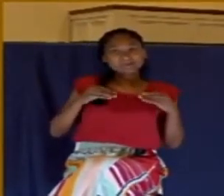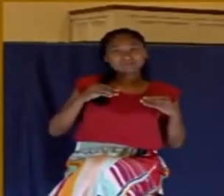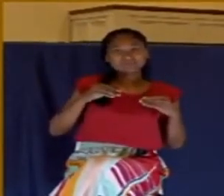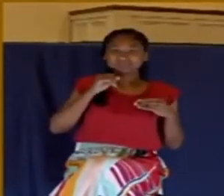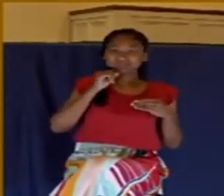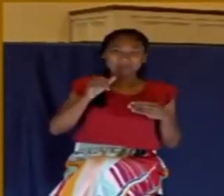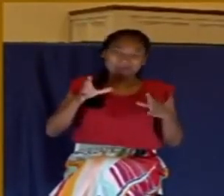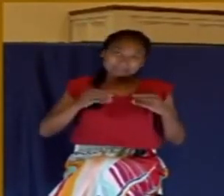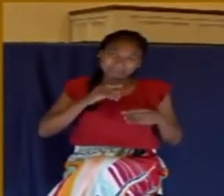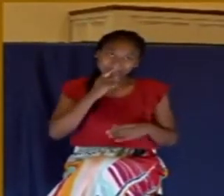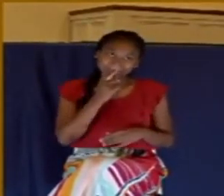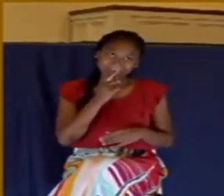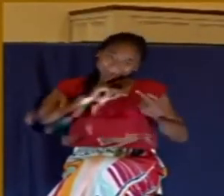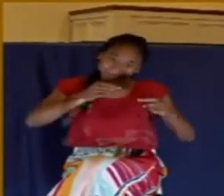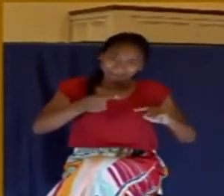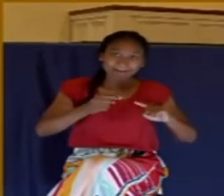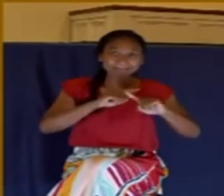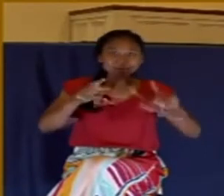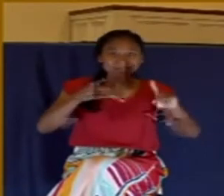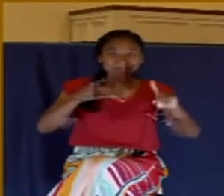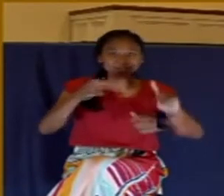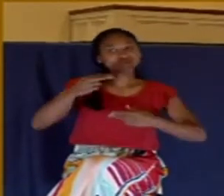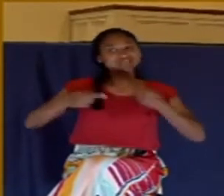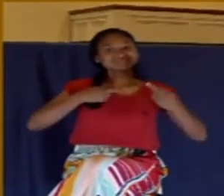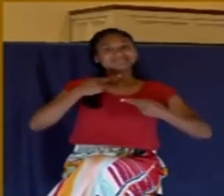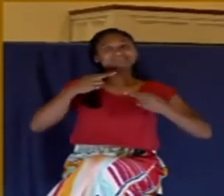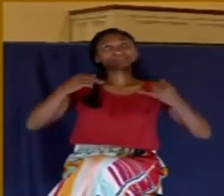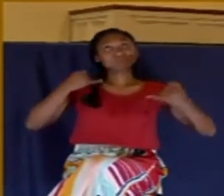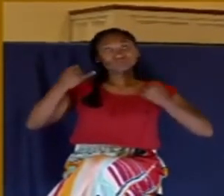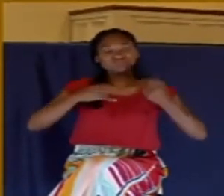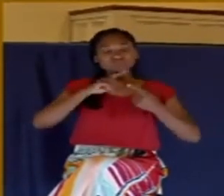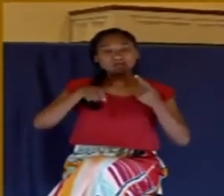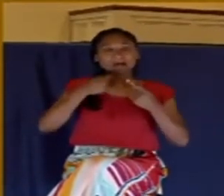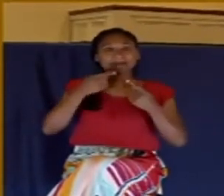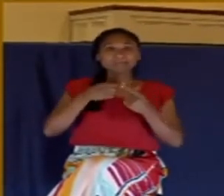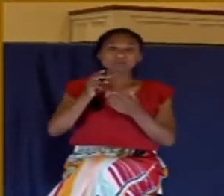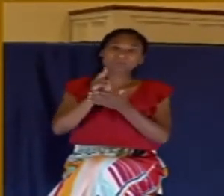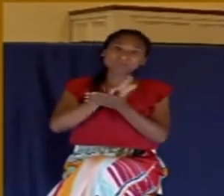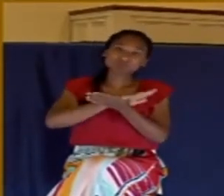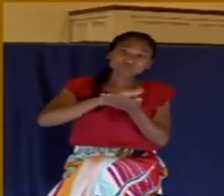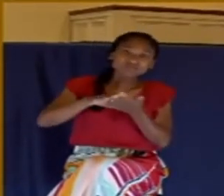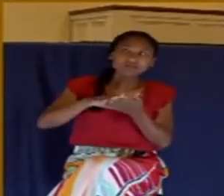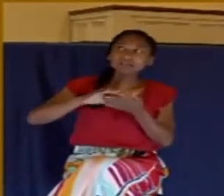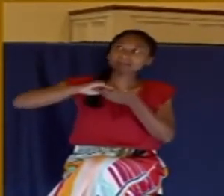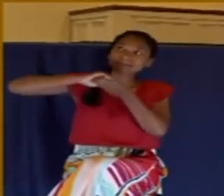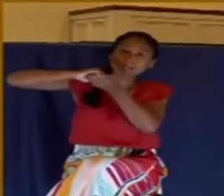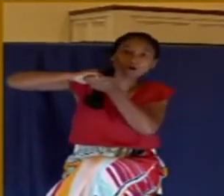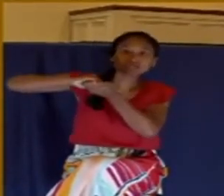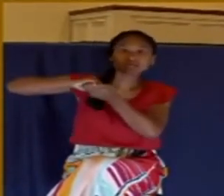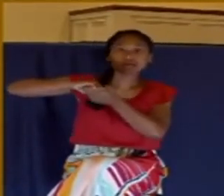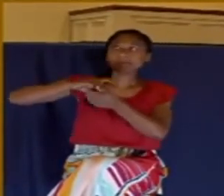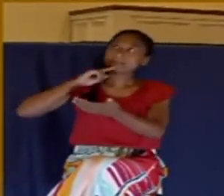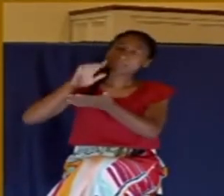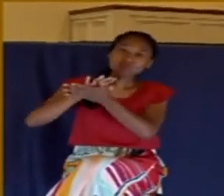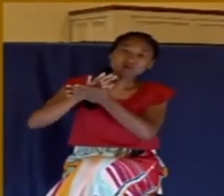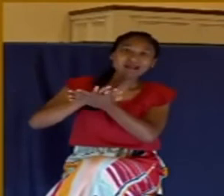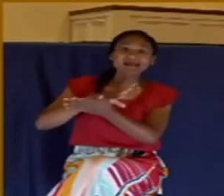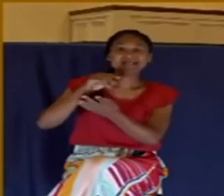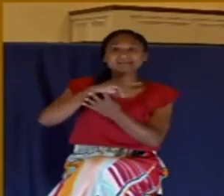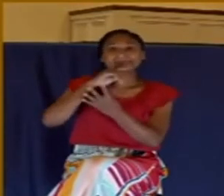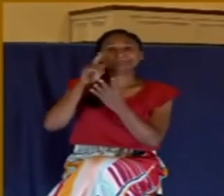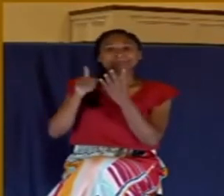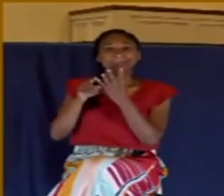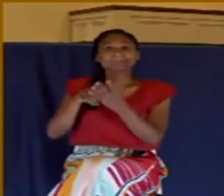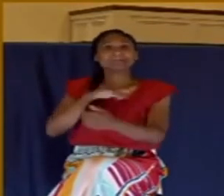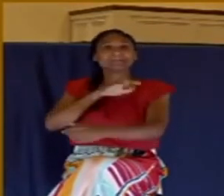but we do embrace the purity that comes in it, and the partnership, and the praise from God and the power that we